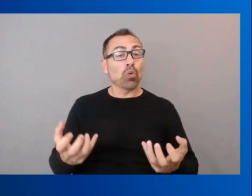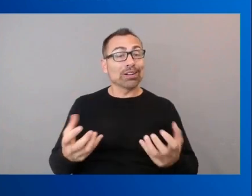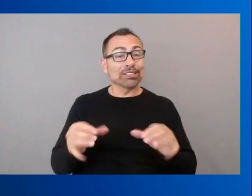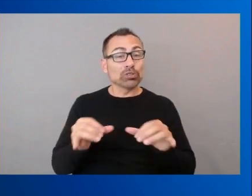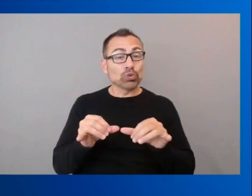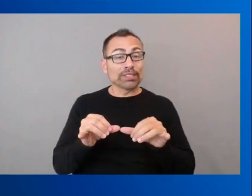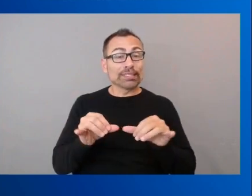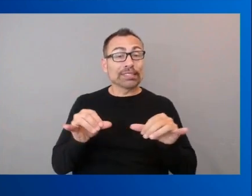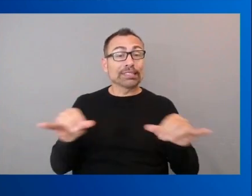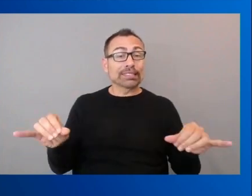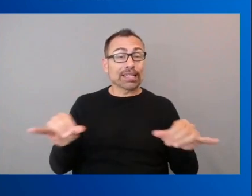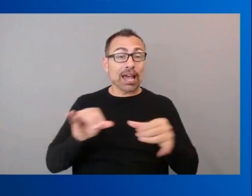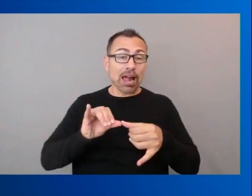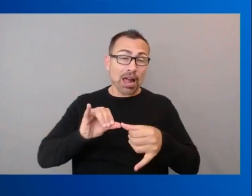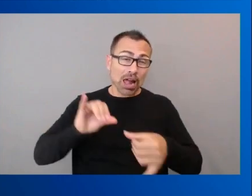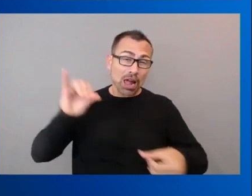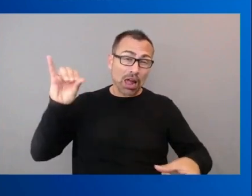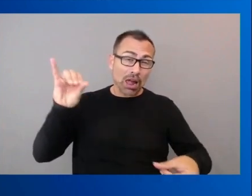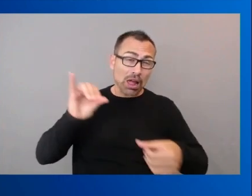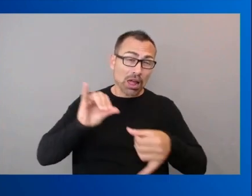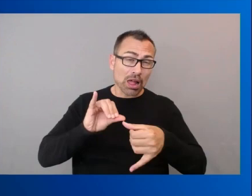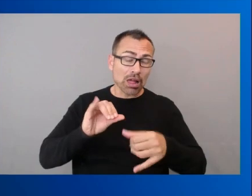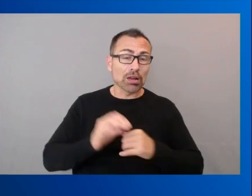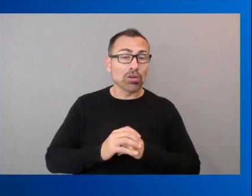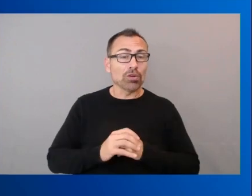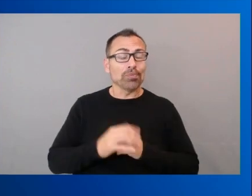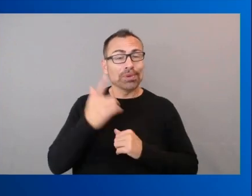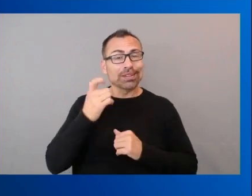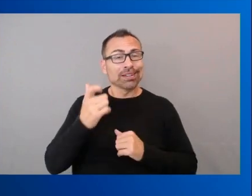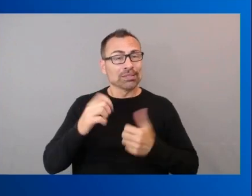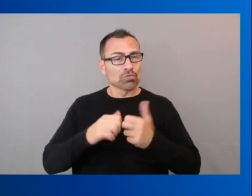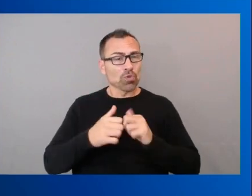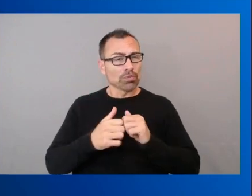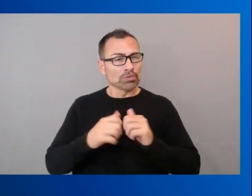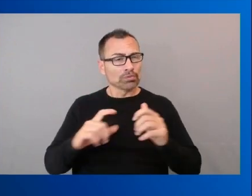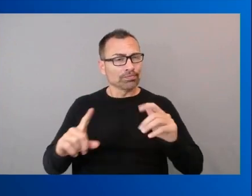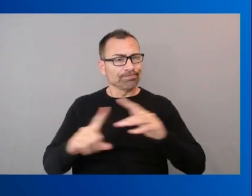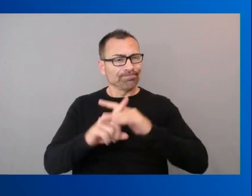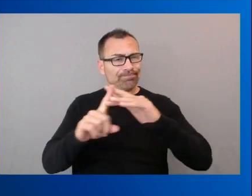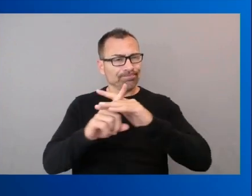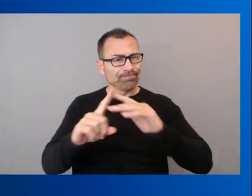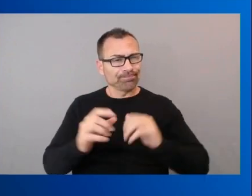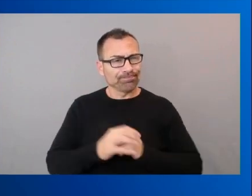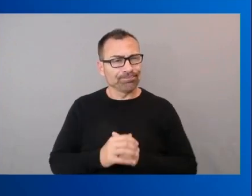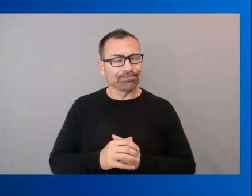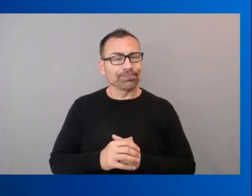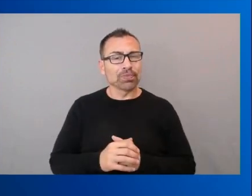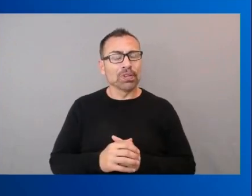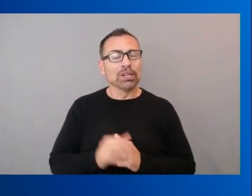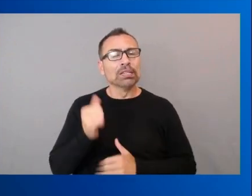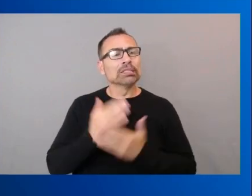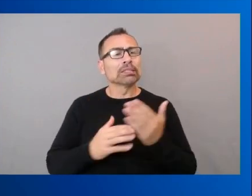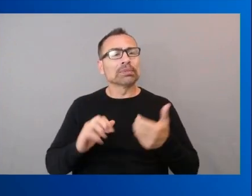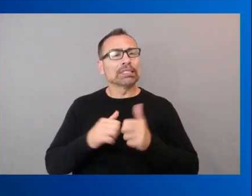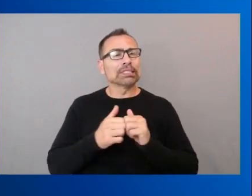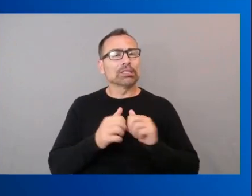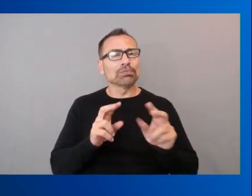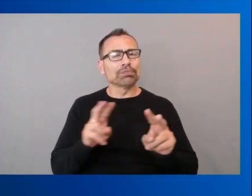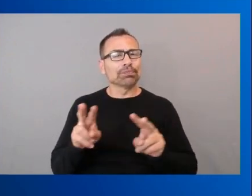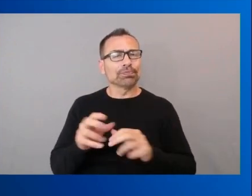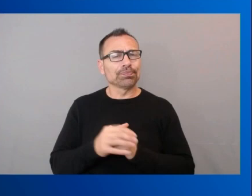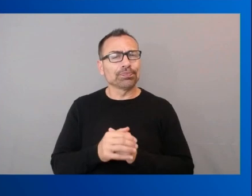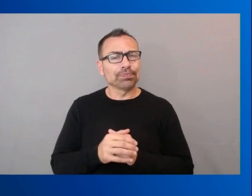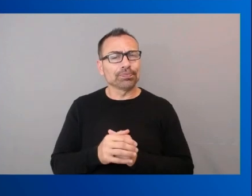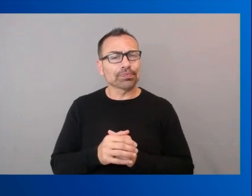is interesting problems start to emerge. Now, if we have a look at some of these issues, you will see we have things